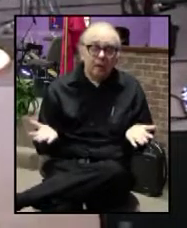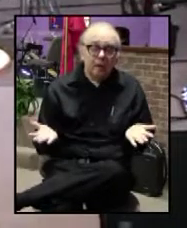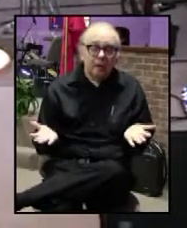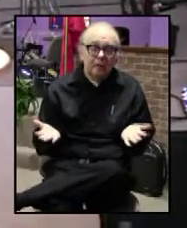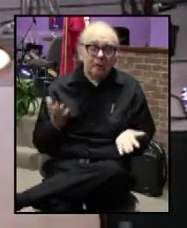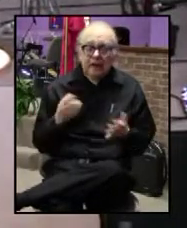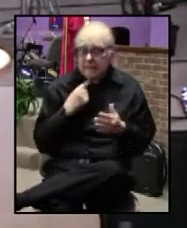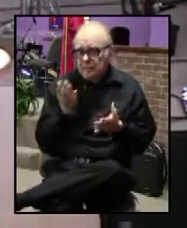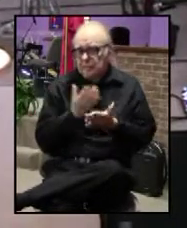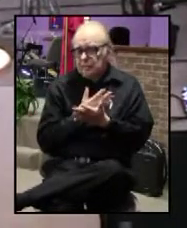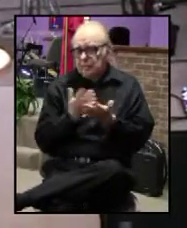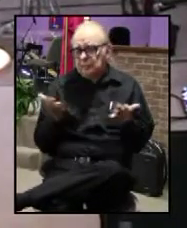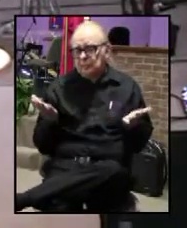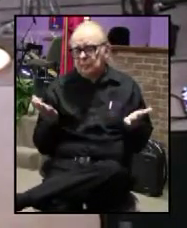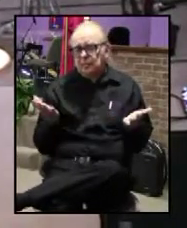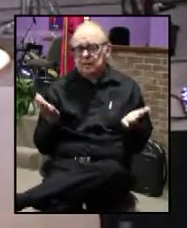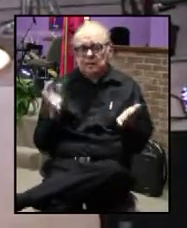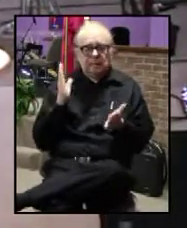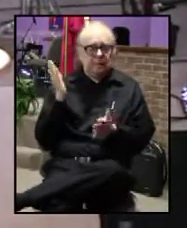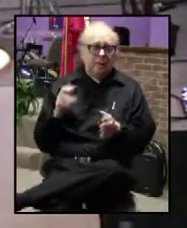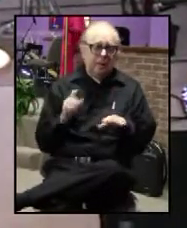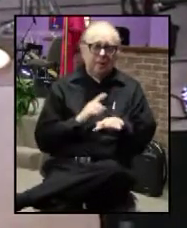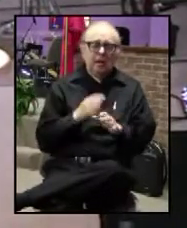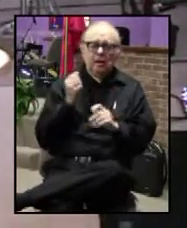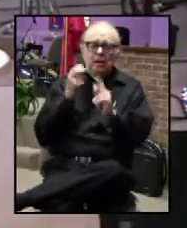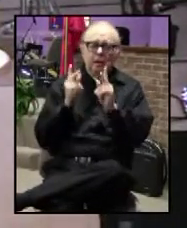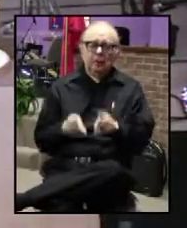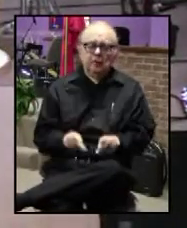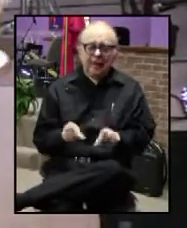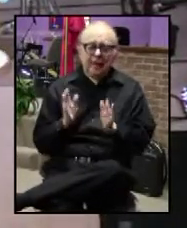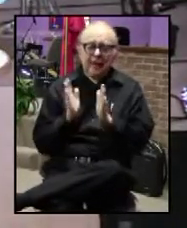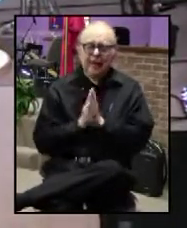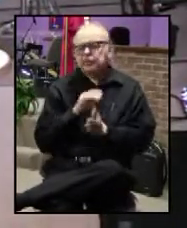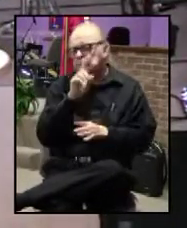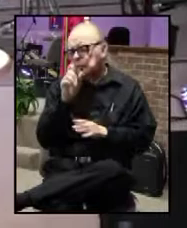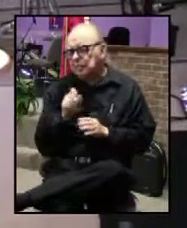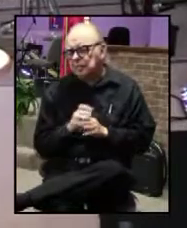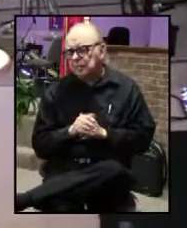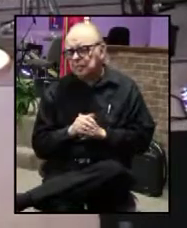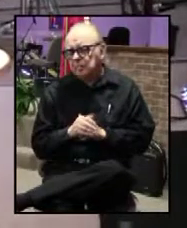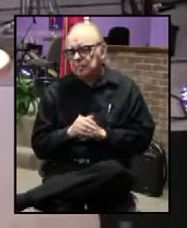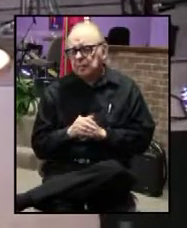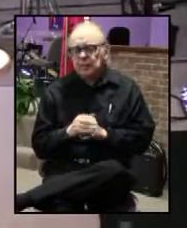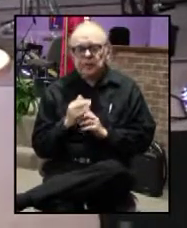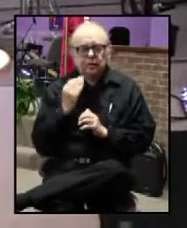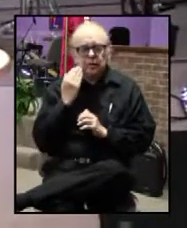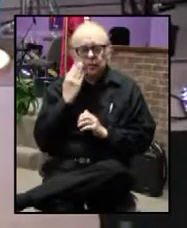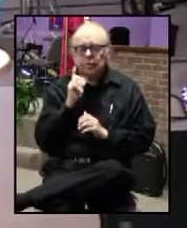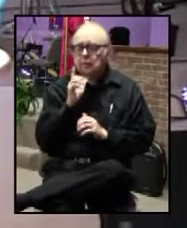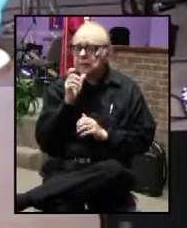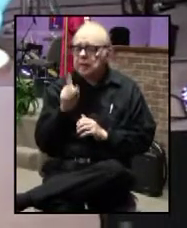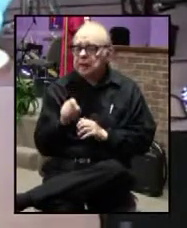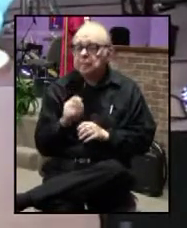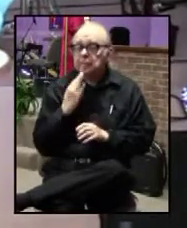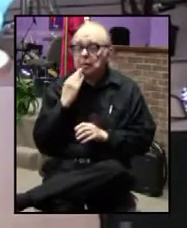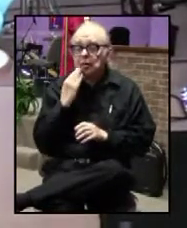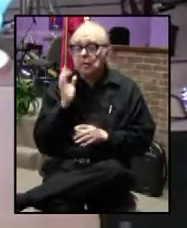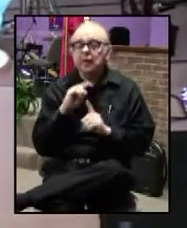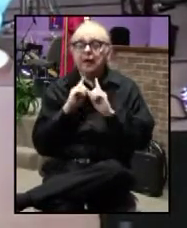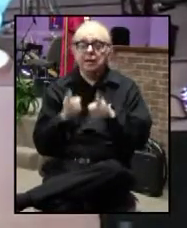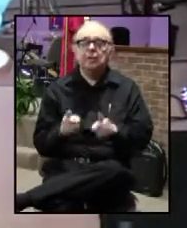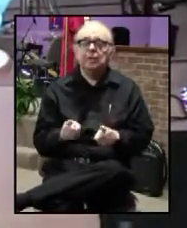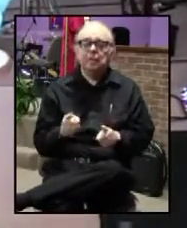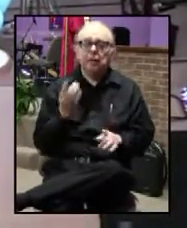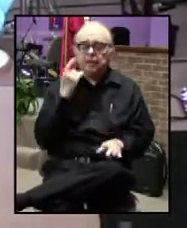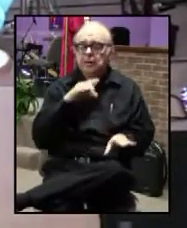And may I say to you this, that every time that someone asks you a question, you don't need to know the answer to it. If